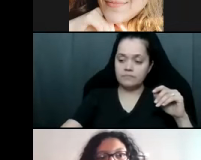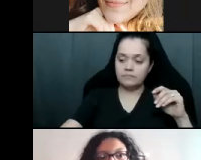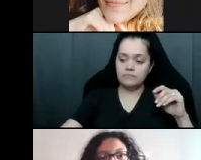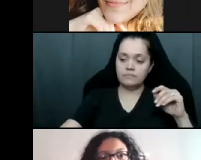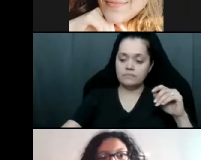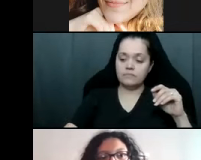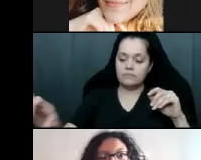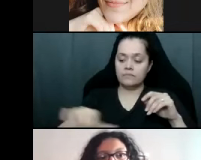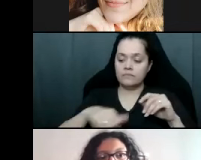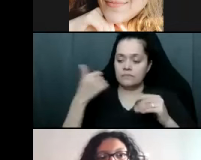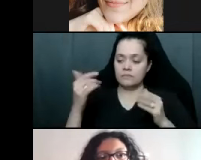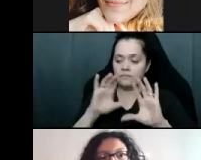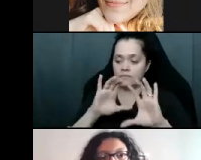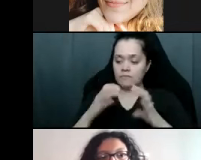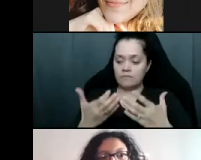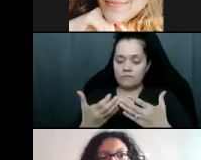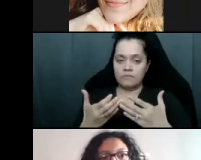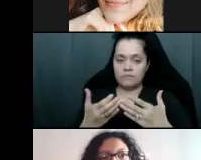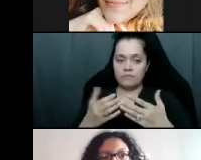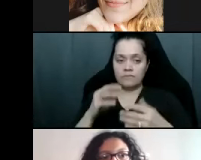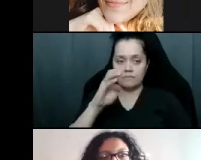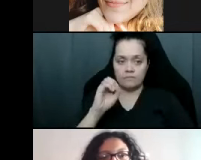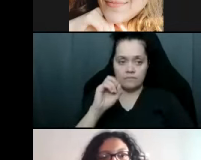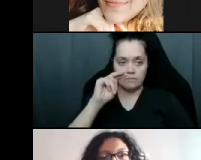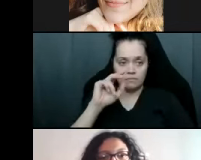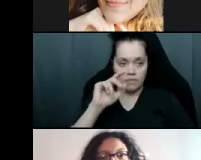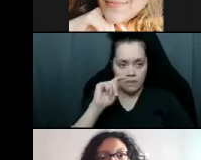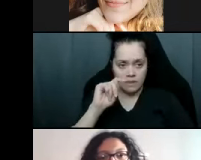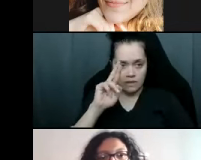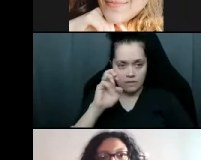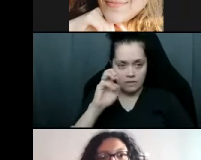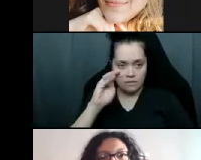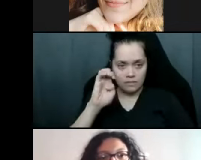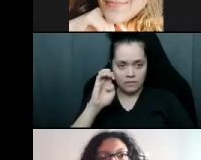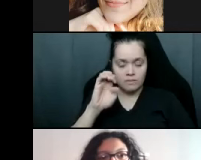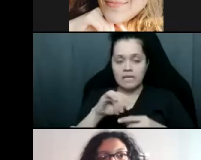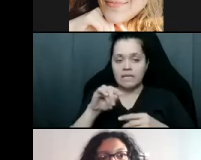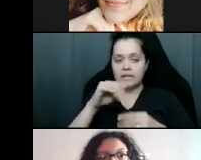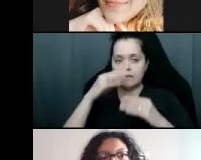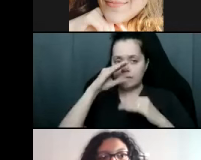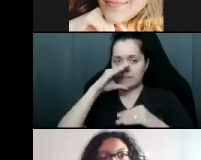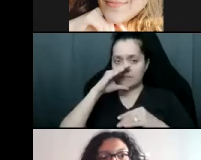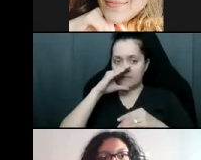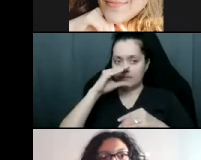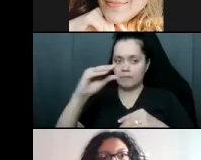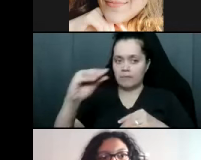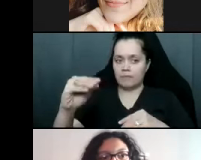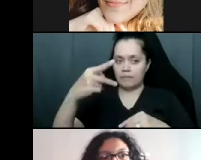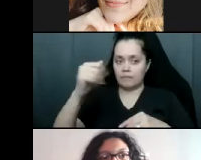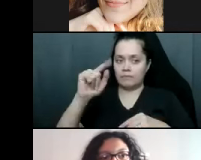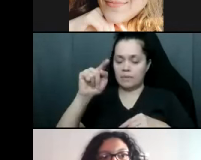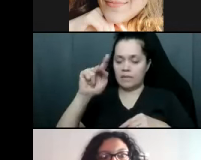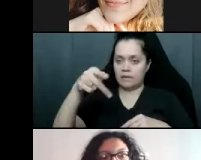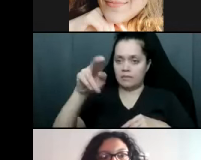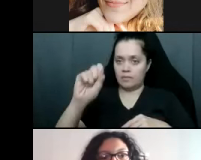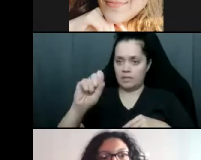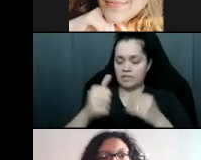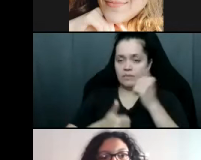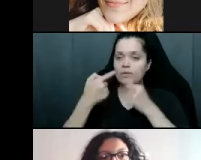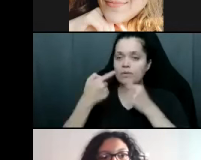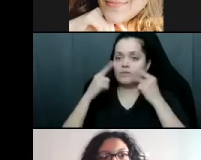Another category is the monotreme, and the platypus is the most famous in this category.